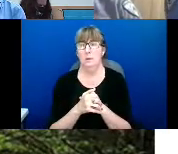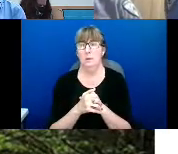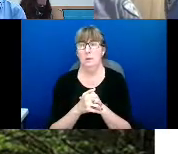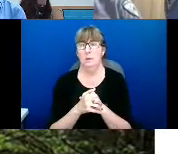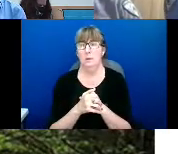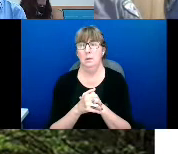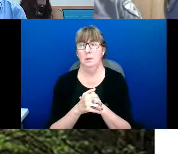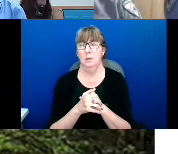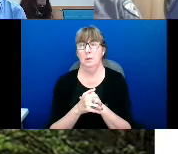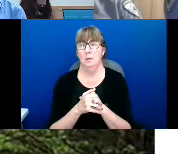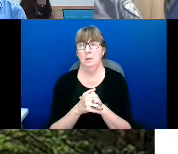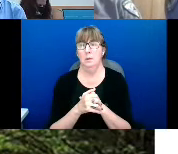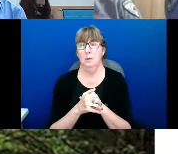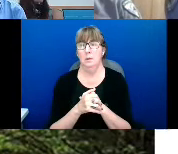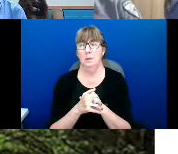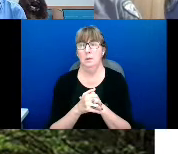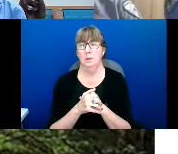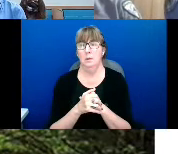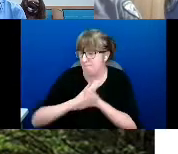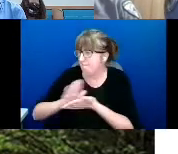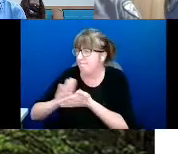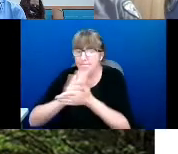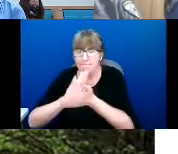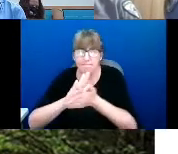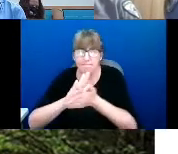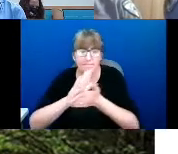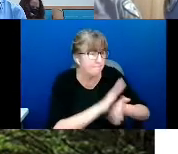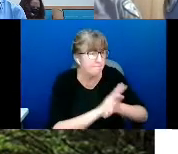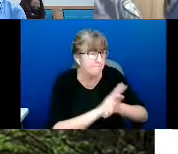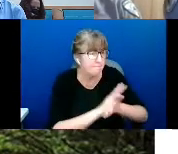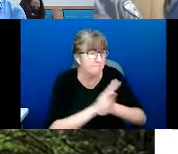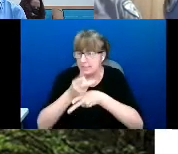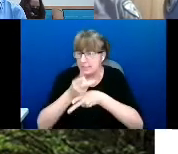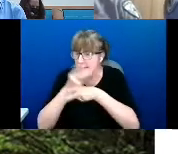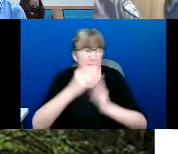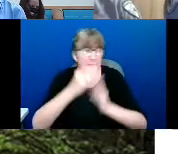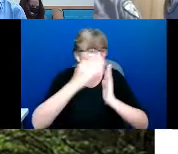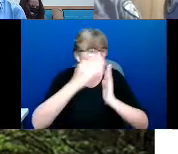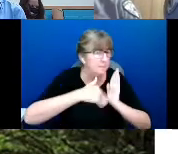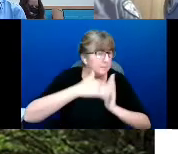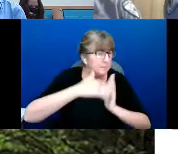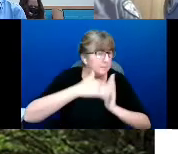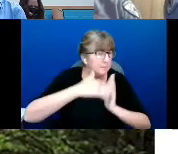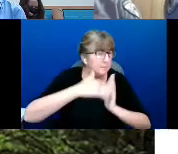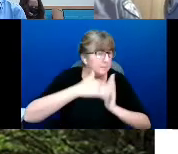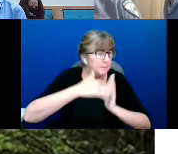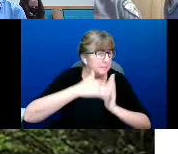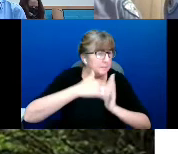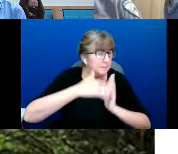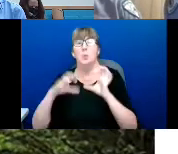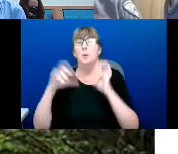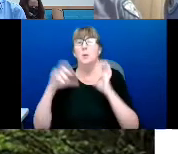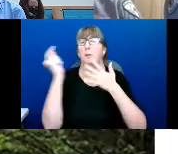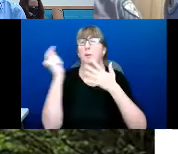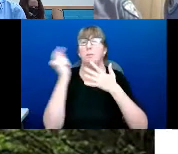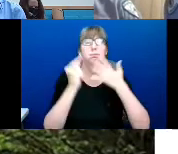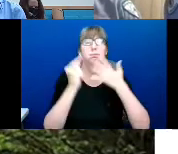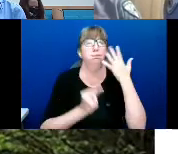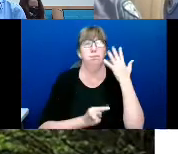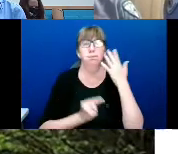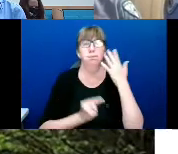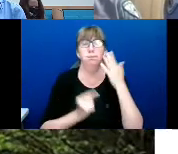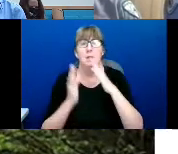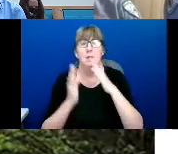had time to do some of the things like painting and straightening signposts and picking up that micro